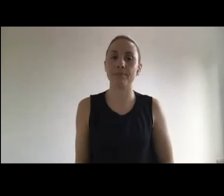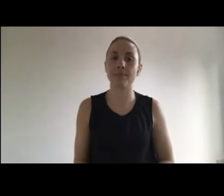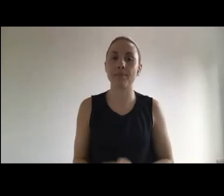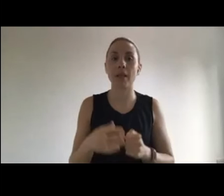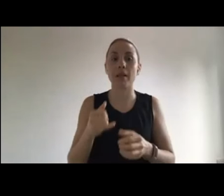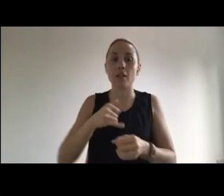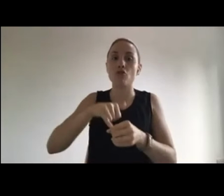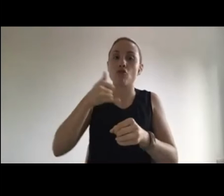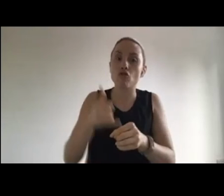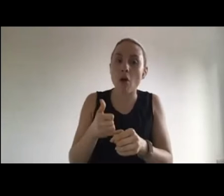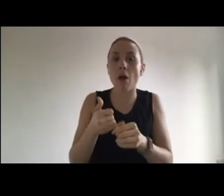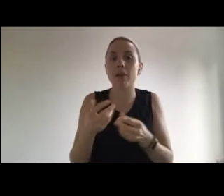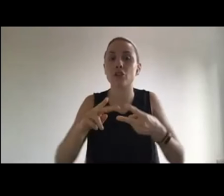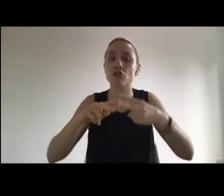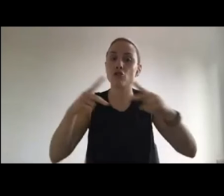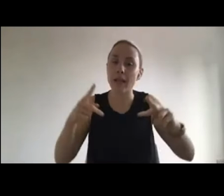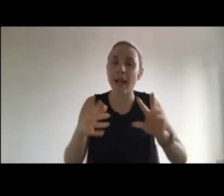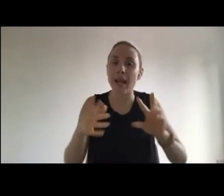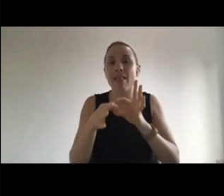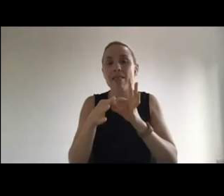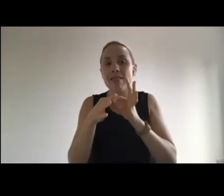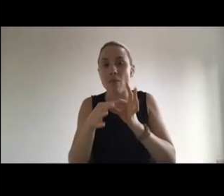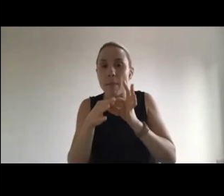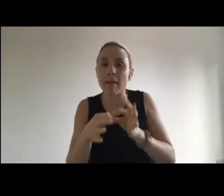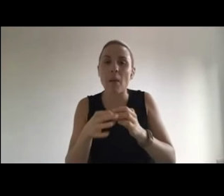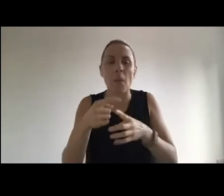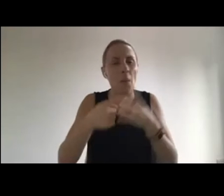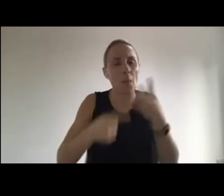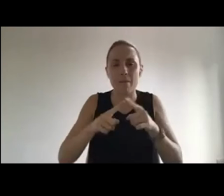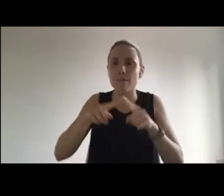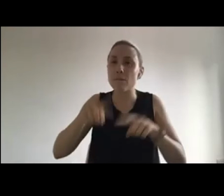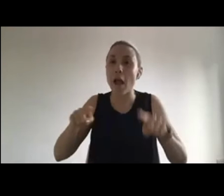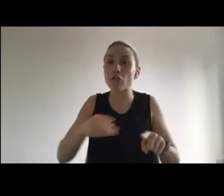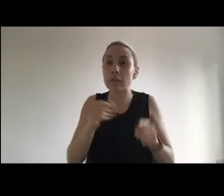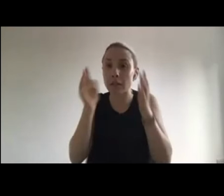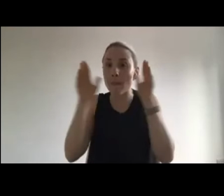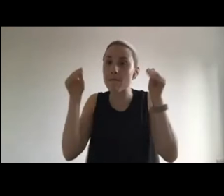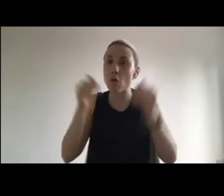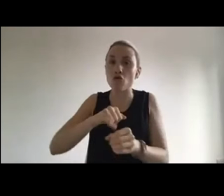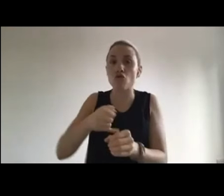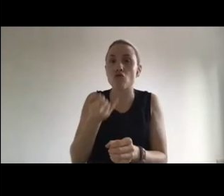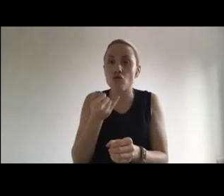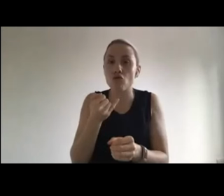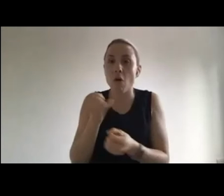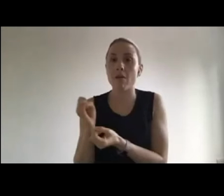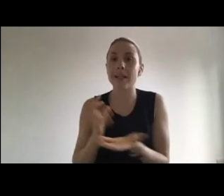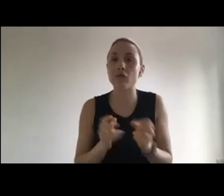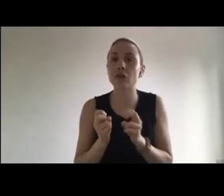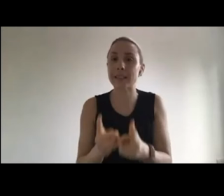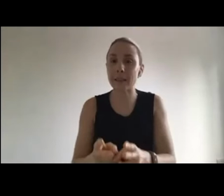companies focus particularly on drug delivery systems. The routes of administration of all these new